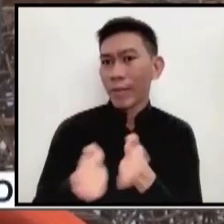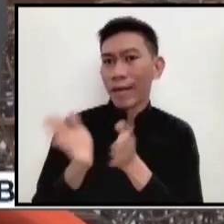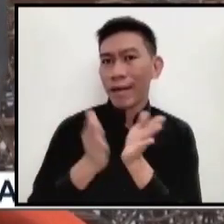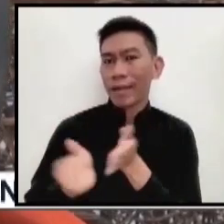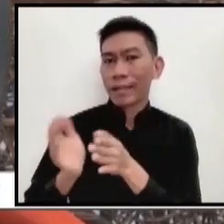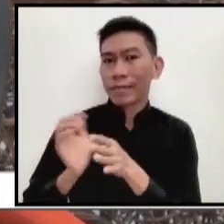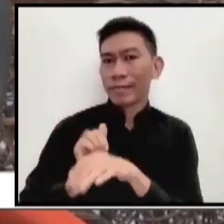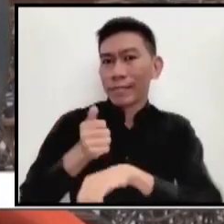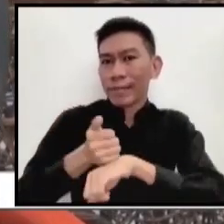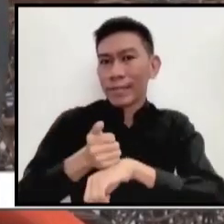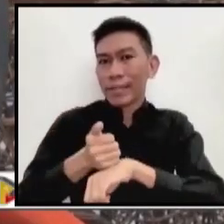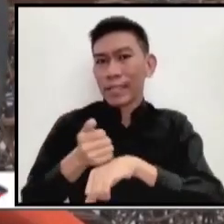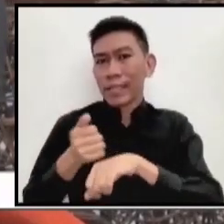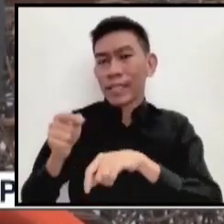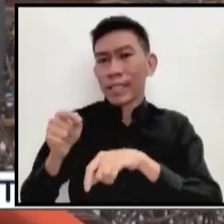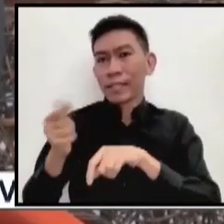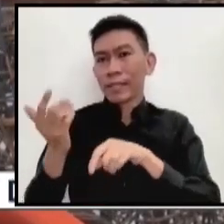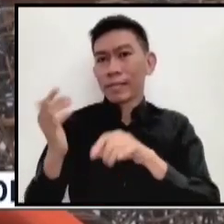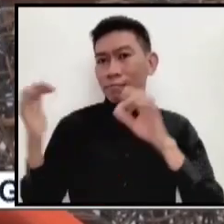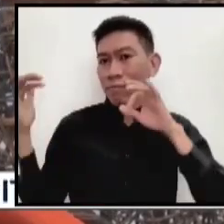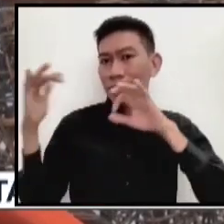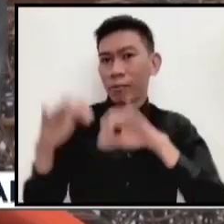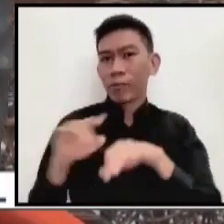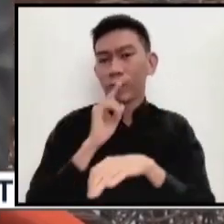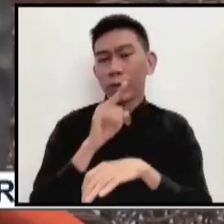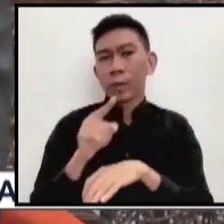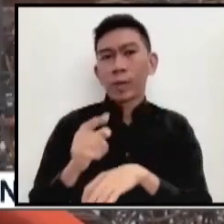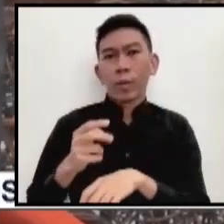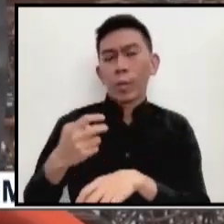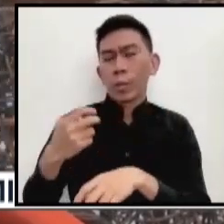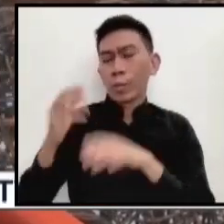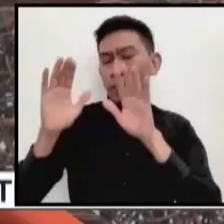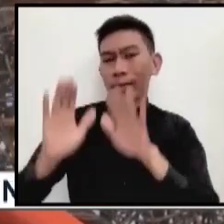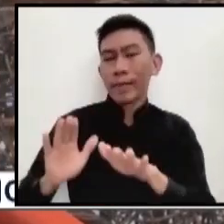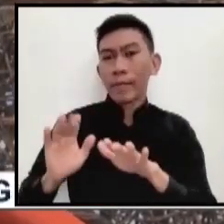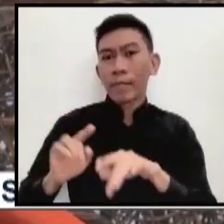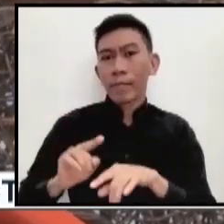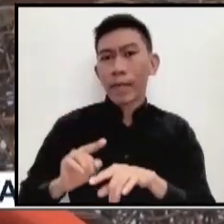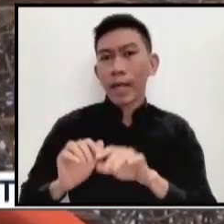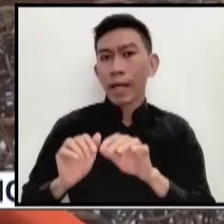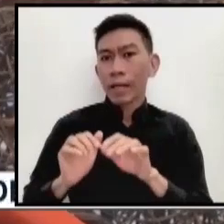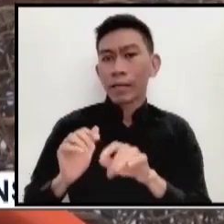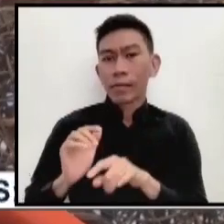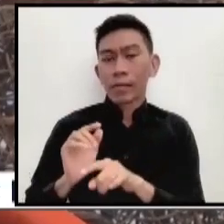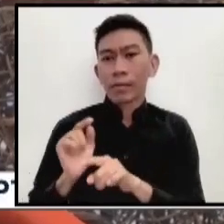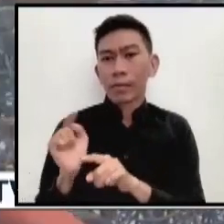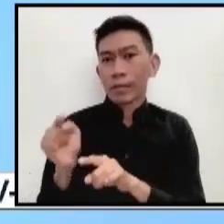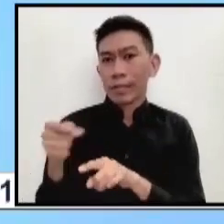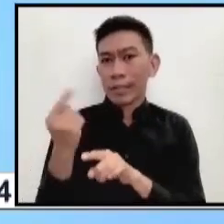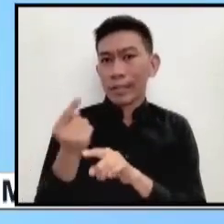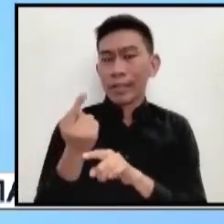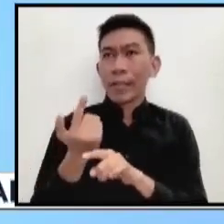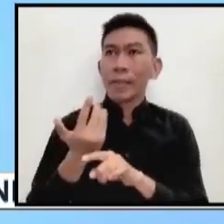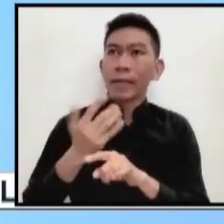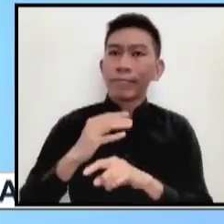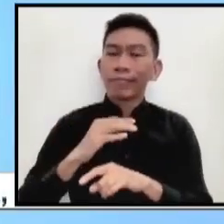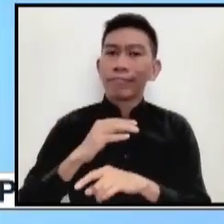incredible. Mm-hmm. And our only compensation, if ever you can call that as compensation, kumbaga ito yung